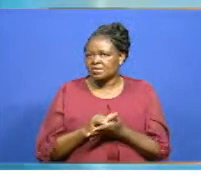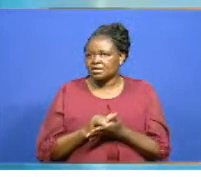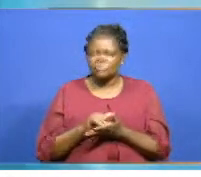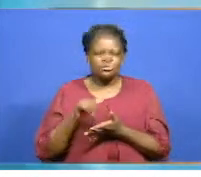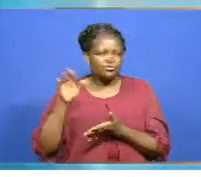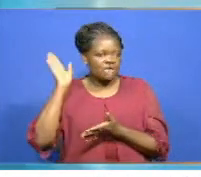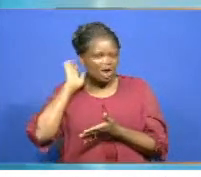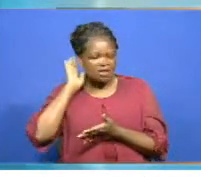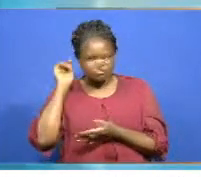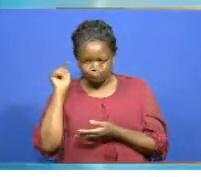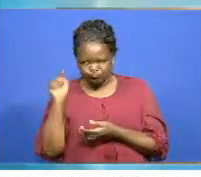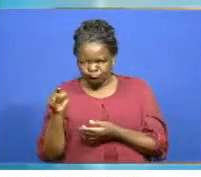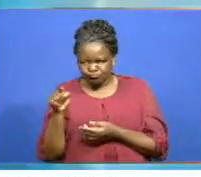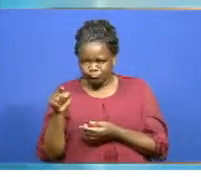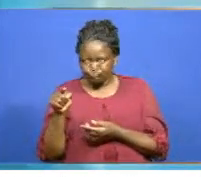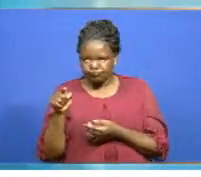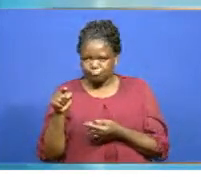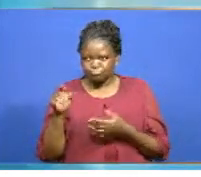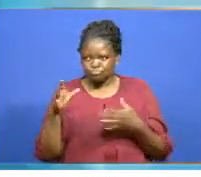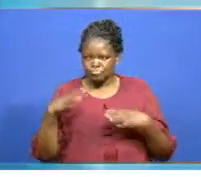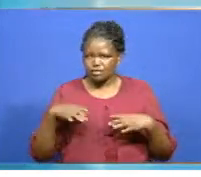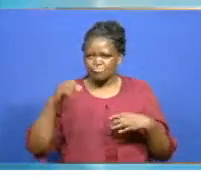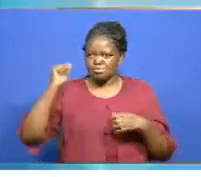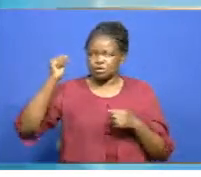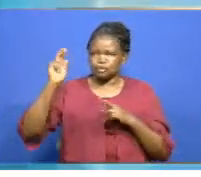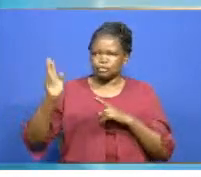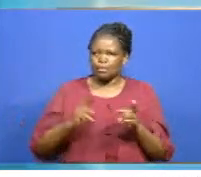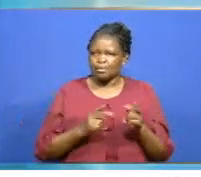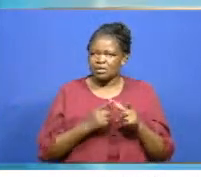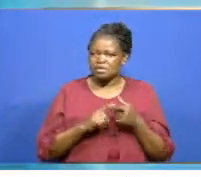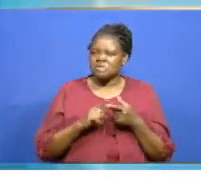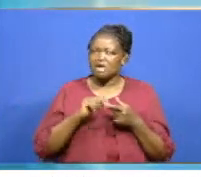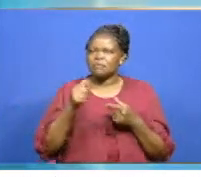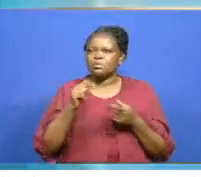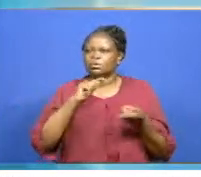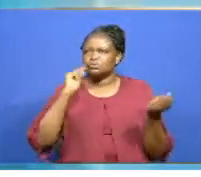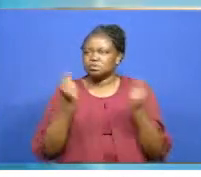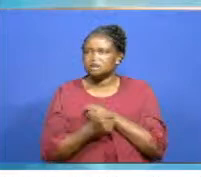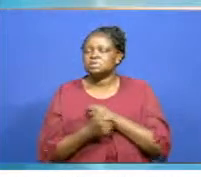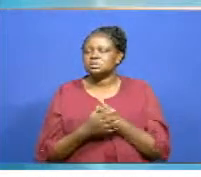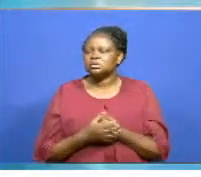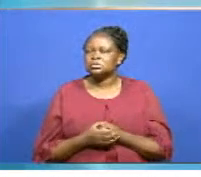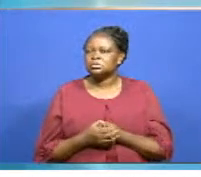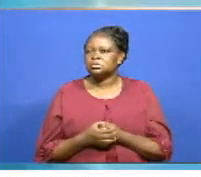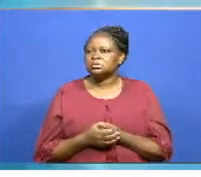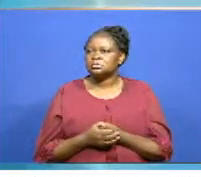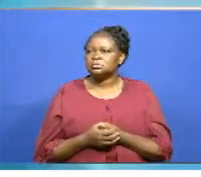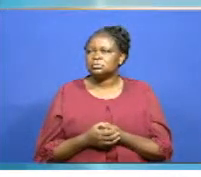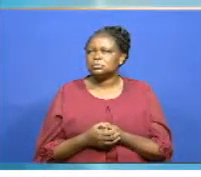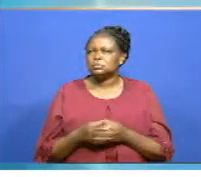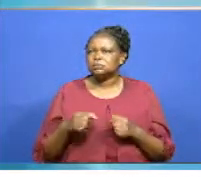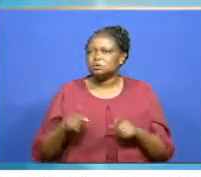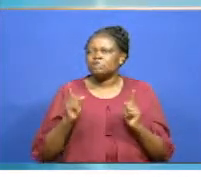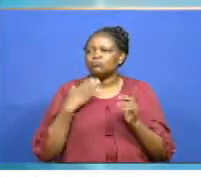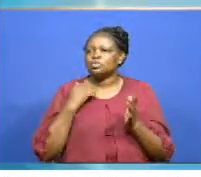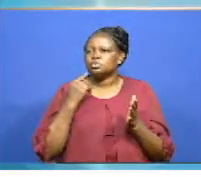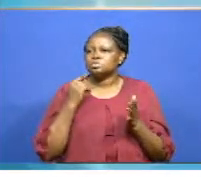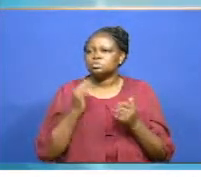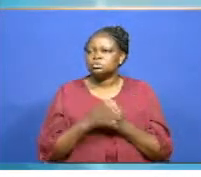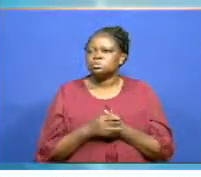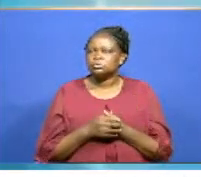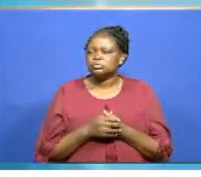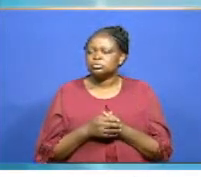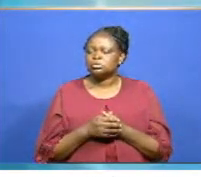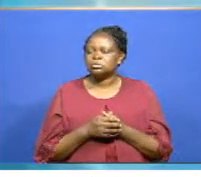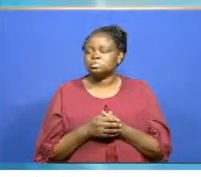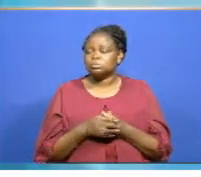mumemsikia Livondo, watu wa siasa kawaida, and the rest, we want to change this. So he does not want, because he would have